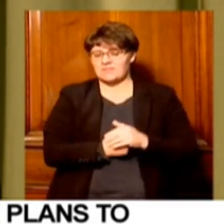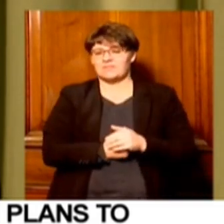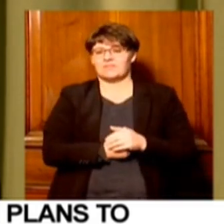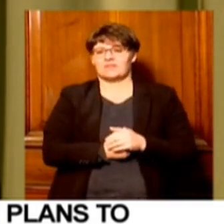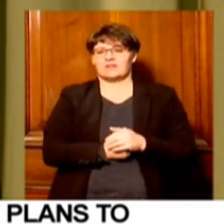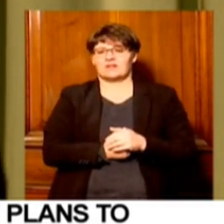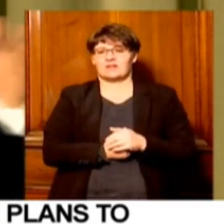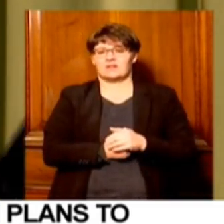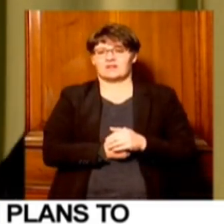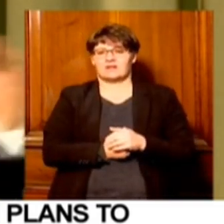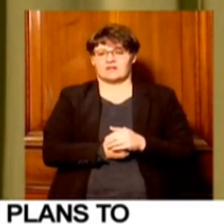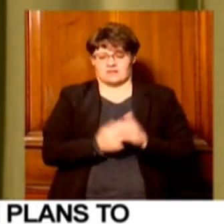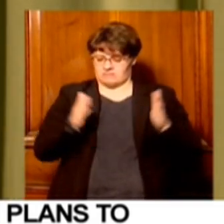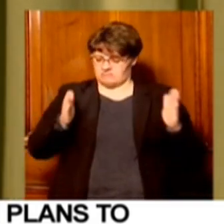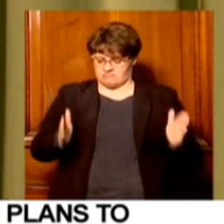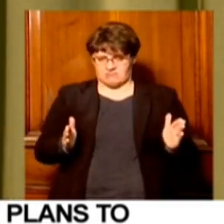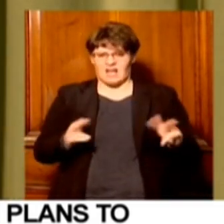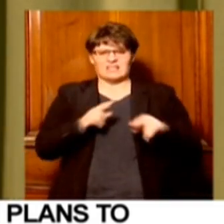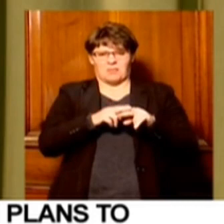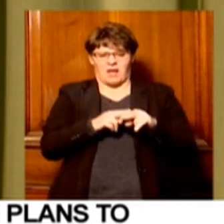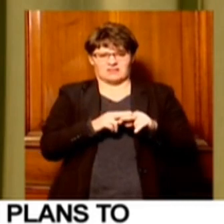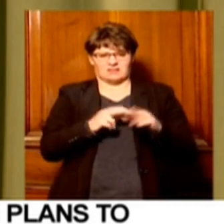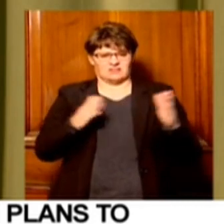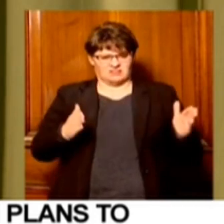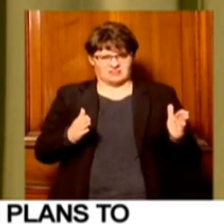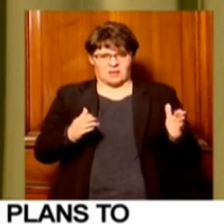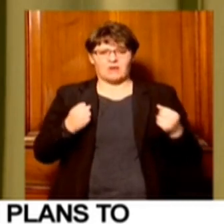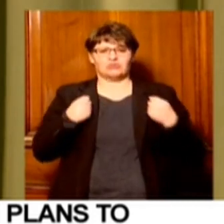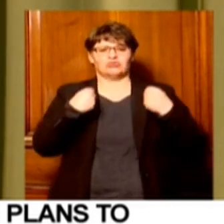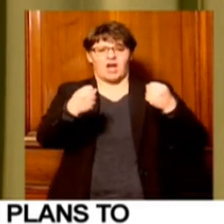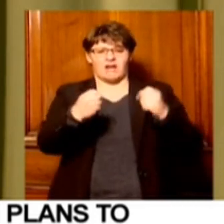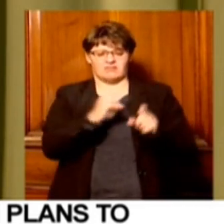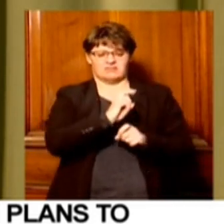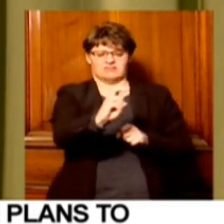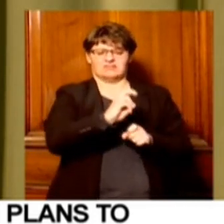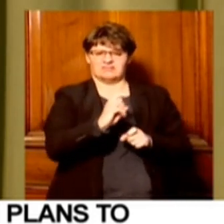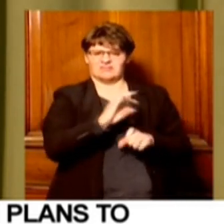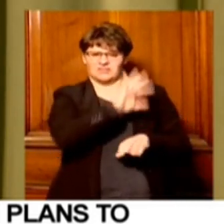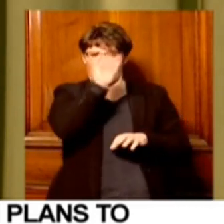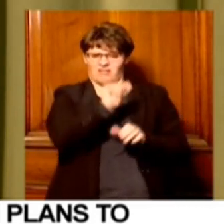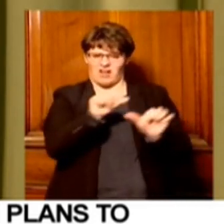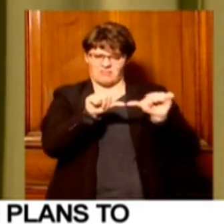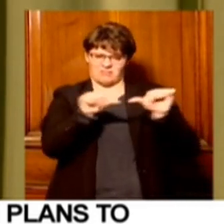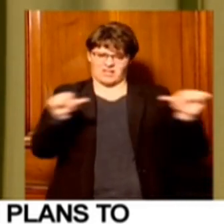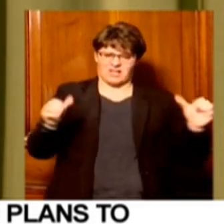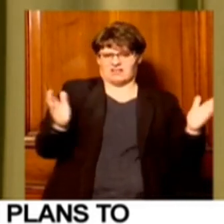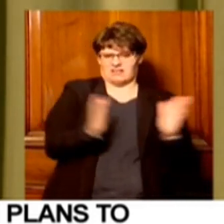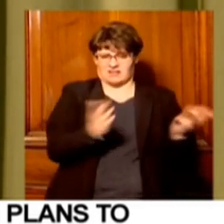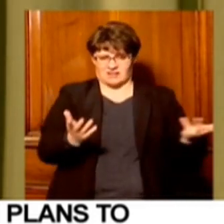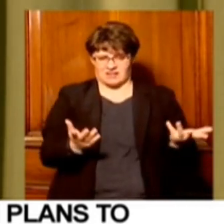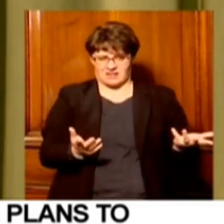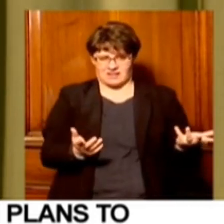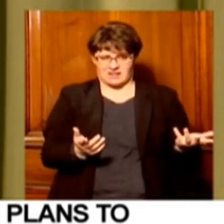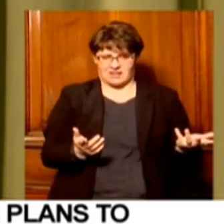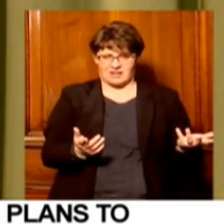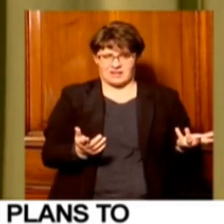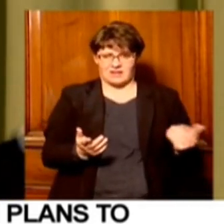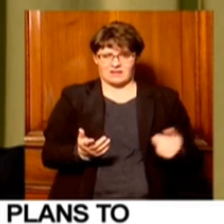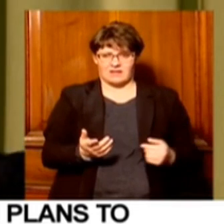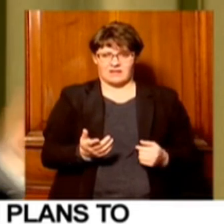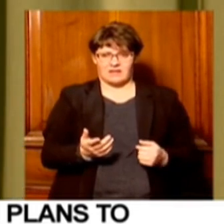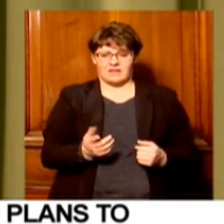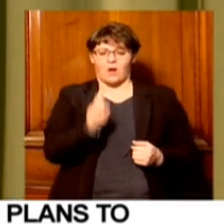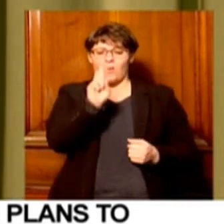in terms of the dimension and the size of the roads that we do in South Africa, it will not promote more than